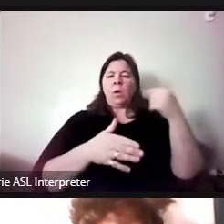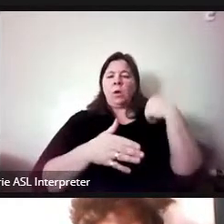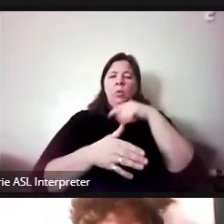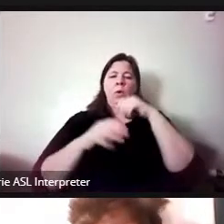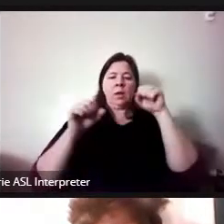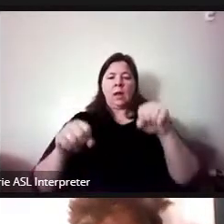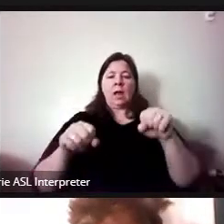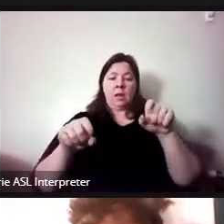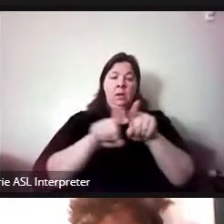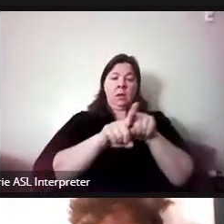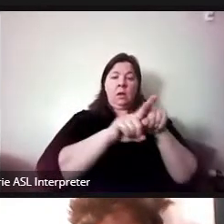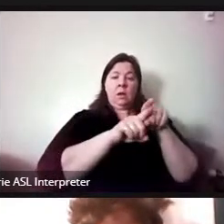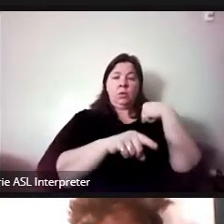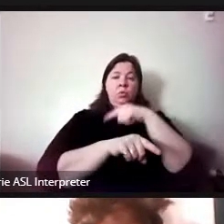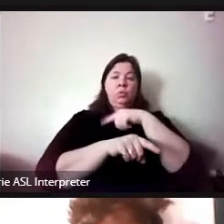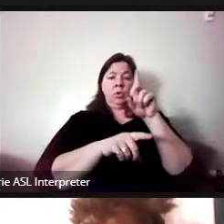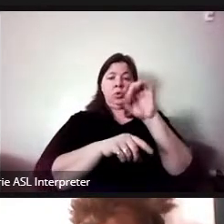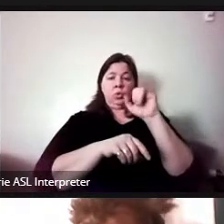it,